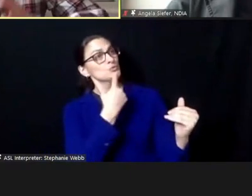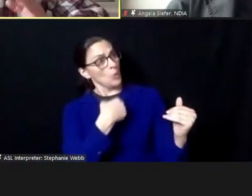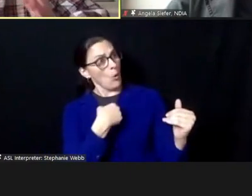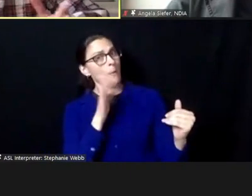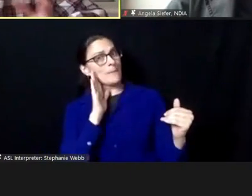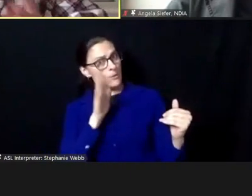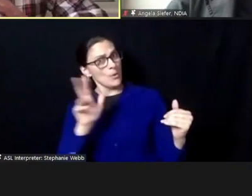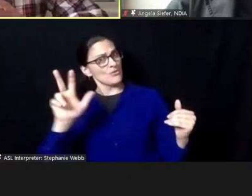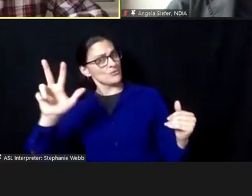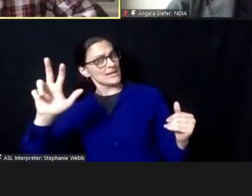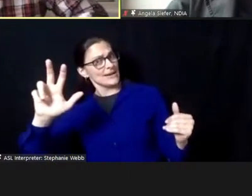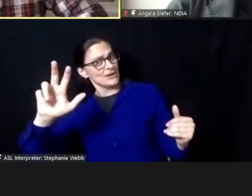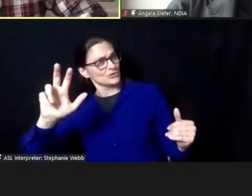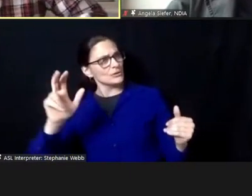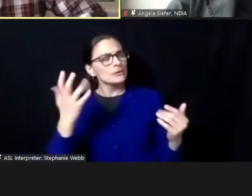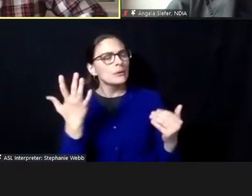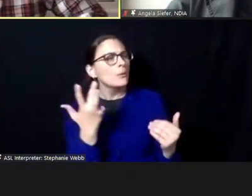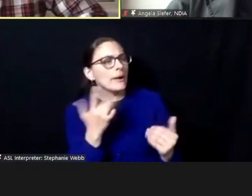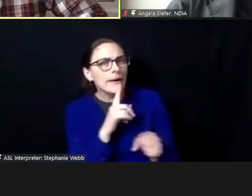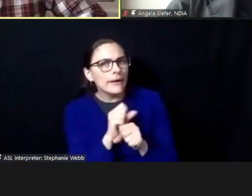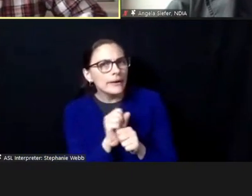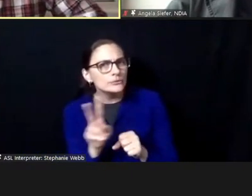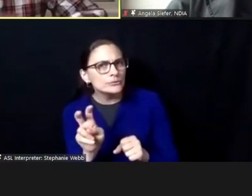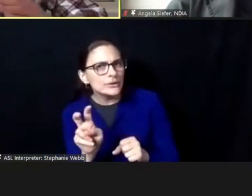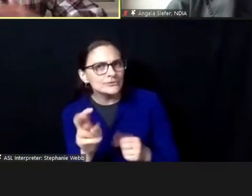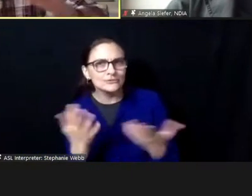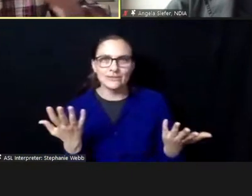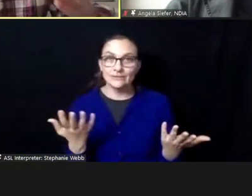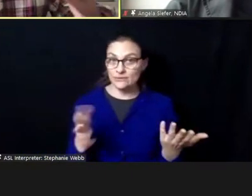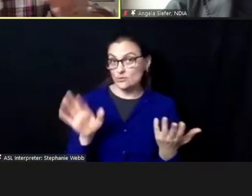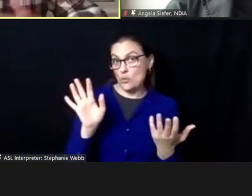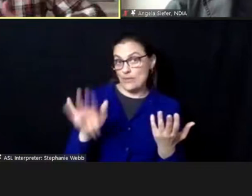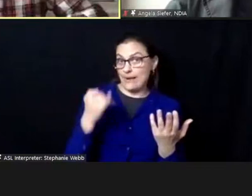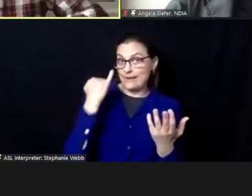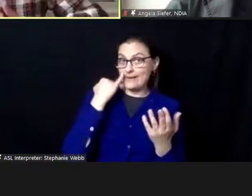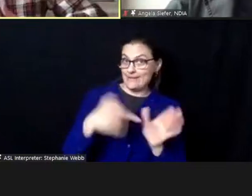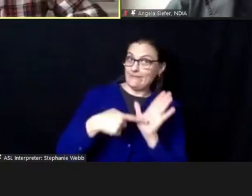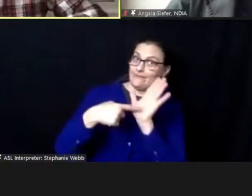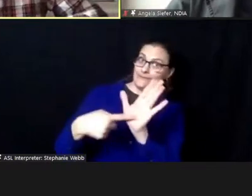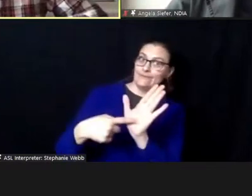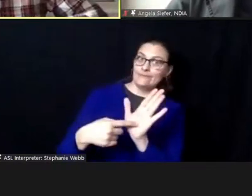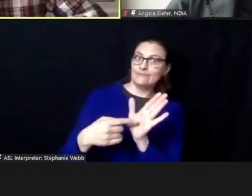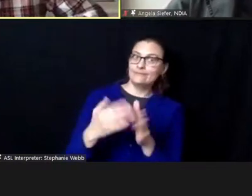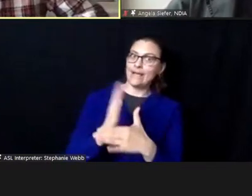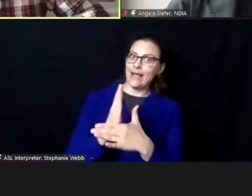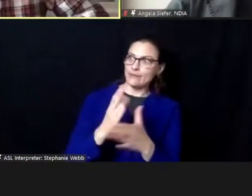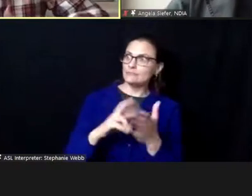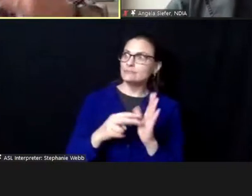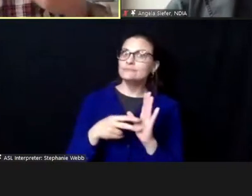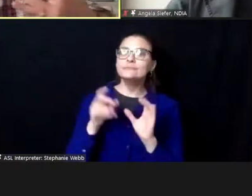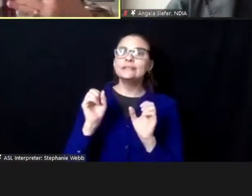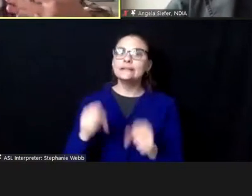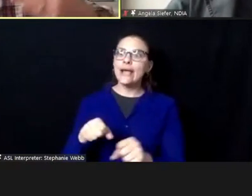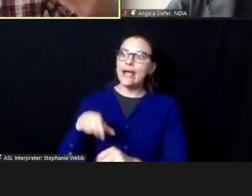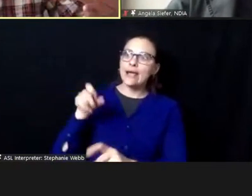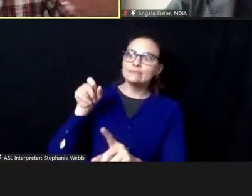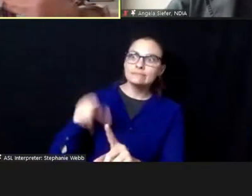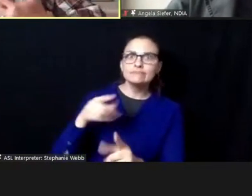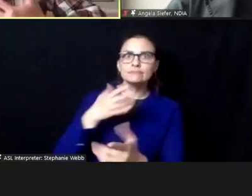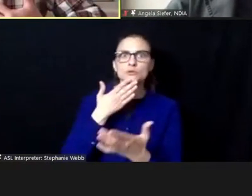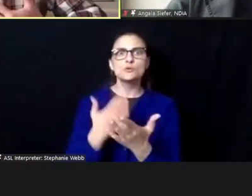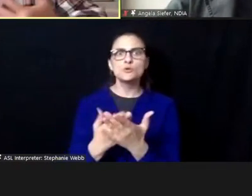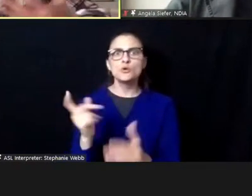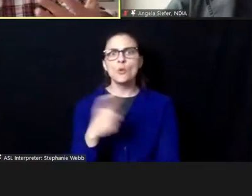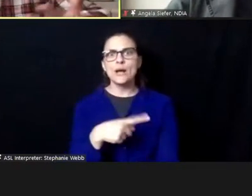know, it at least forces some tough conversations as to why is our physical plant not delivering those speeds, or is our